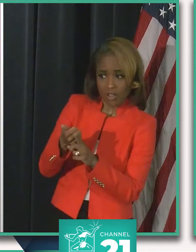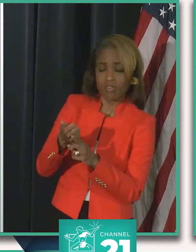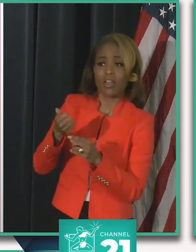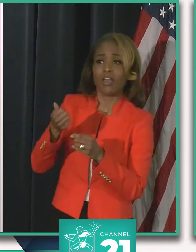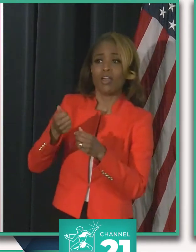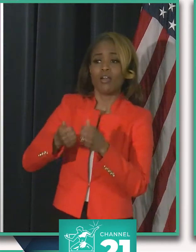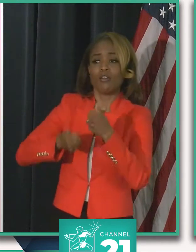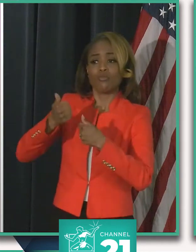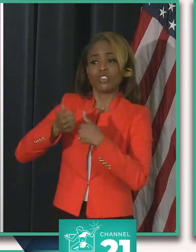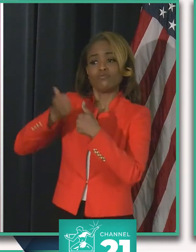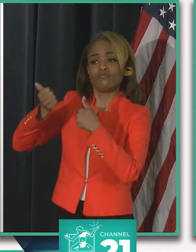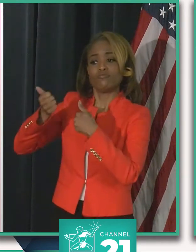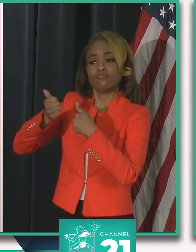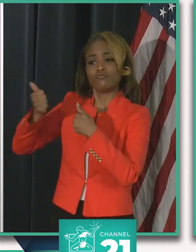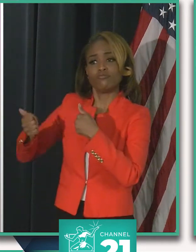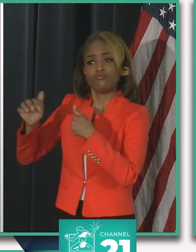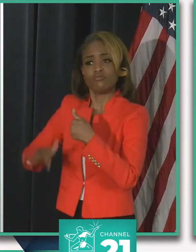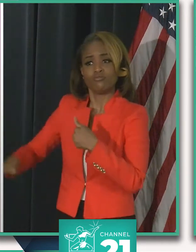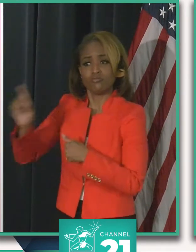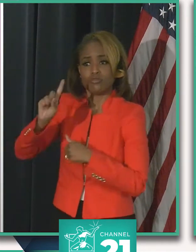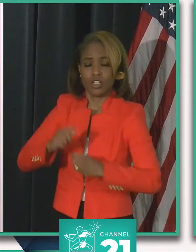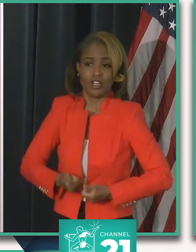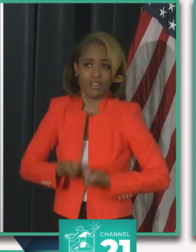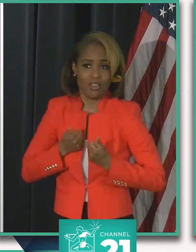what neighborhood you live in.